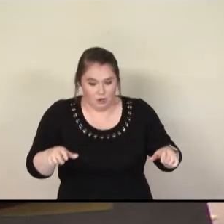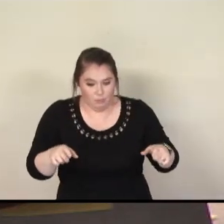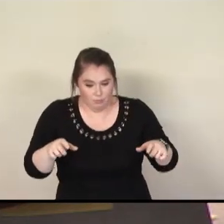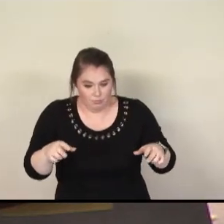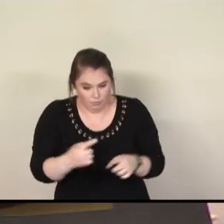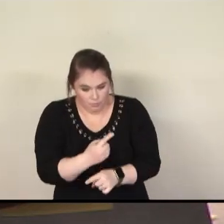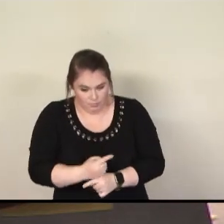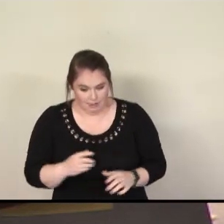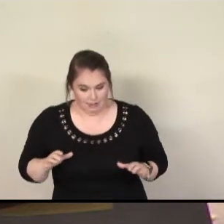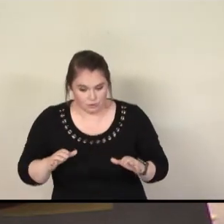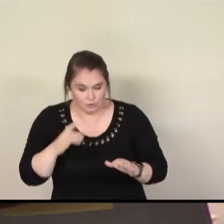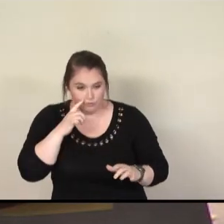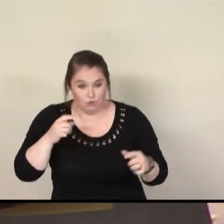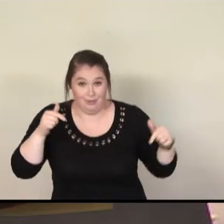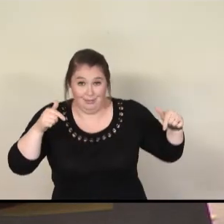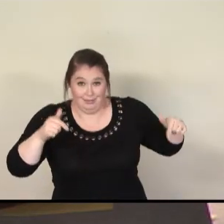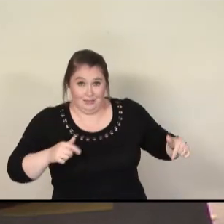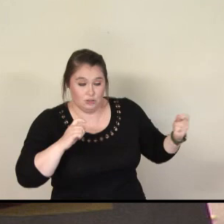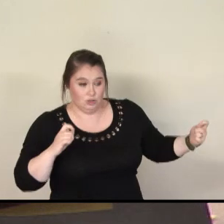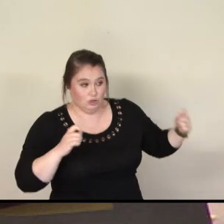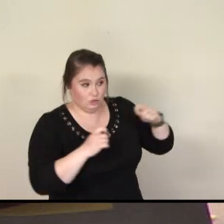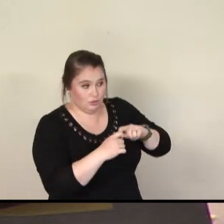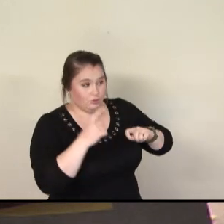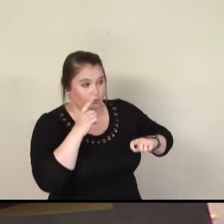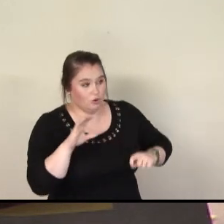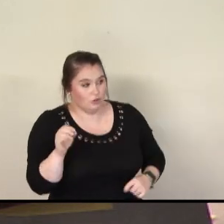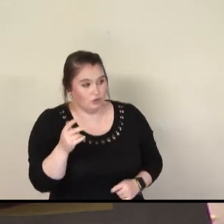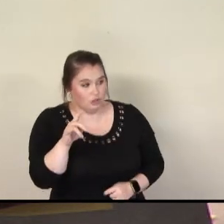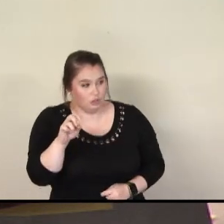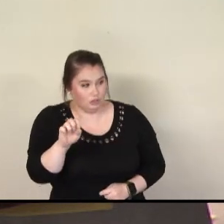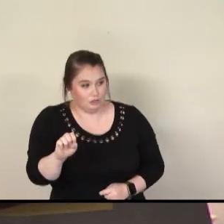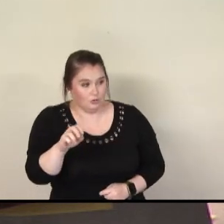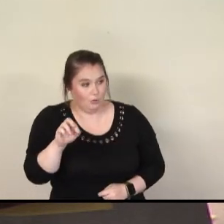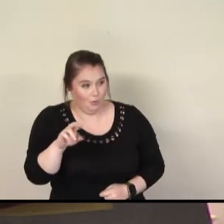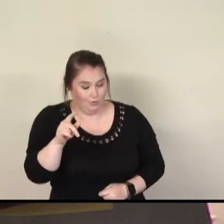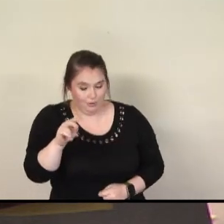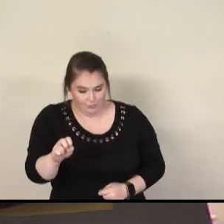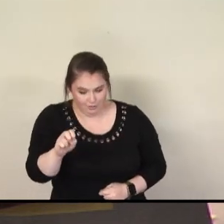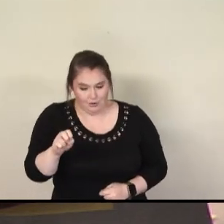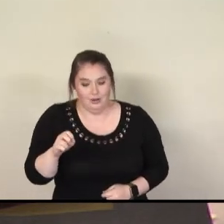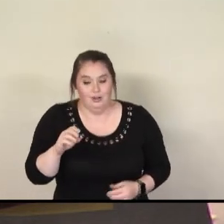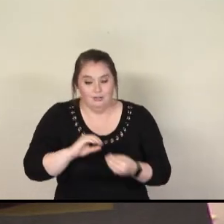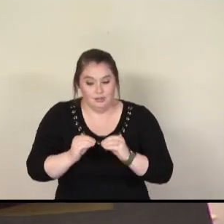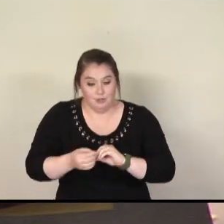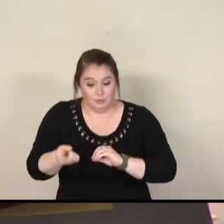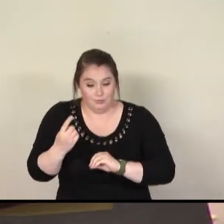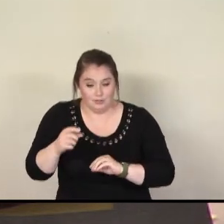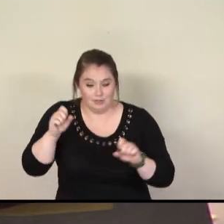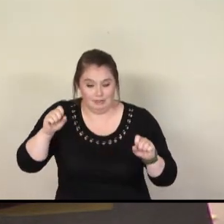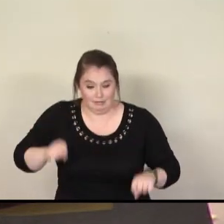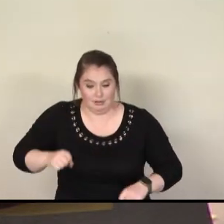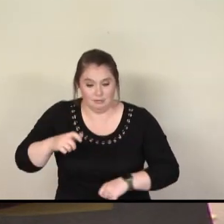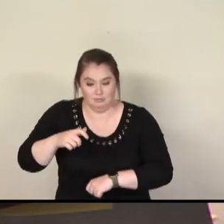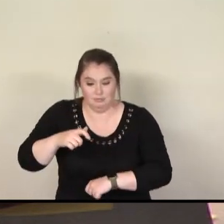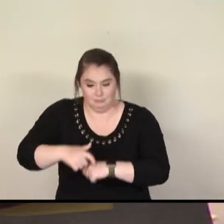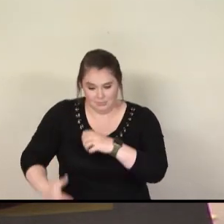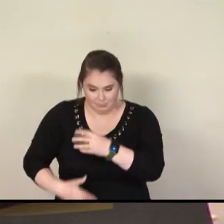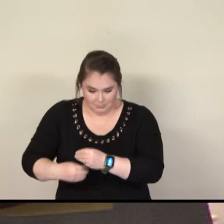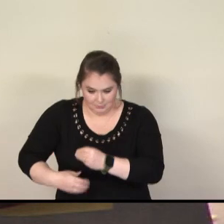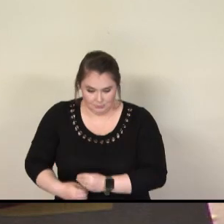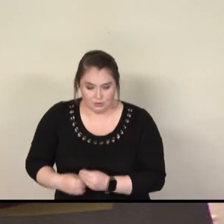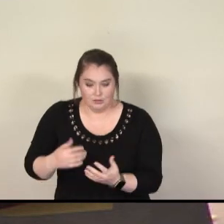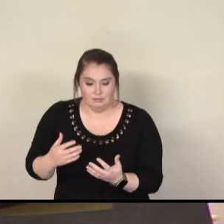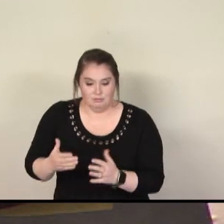the approval of this change order to core construction for time extension, fire lane repair allowance, approval of allowance